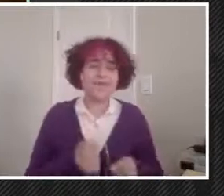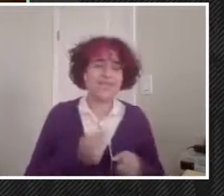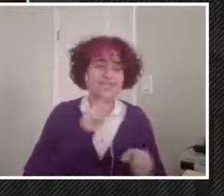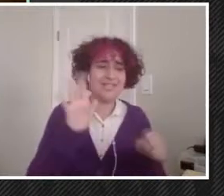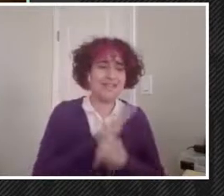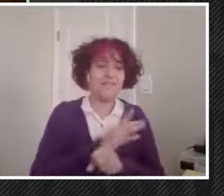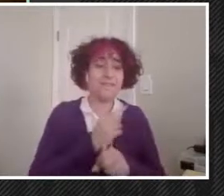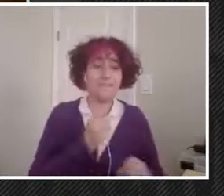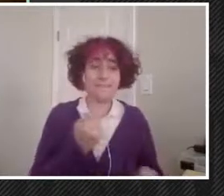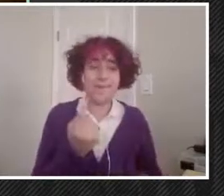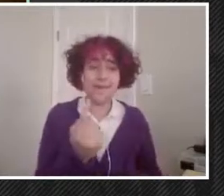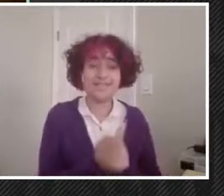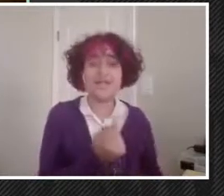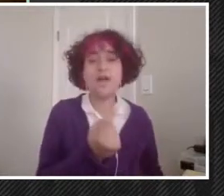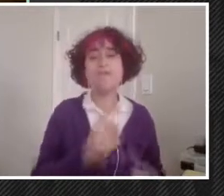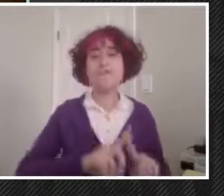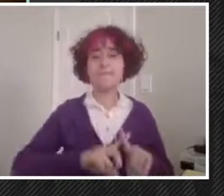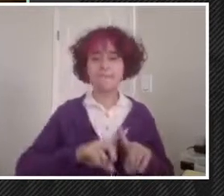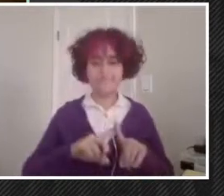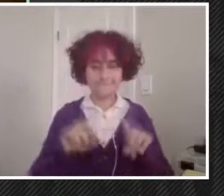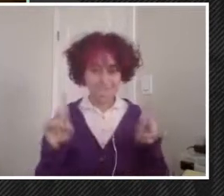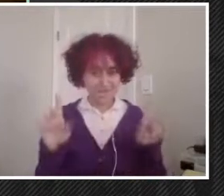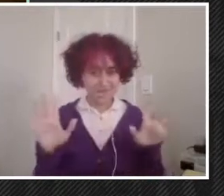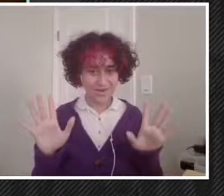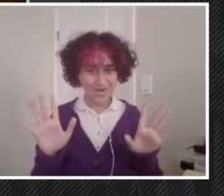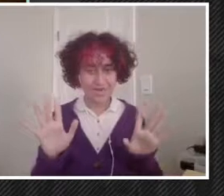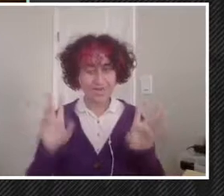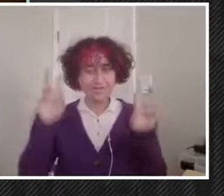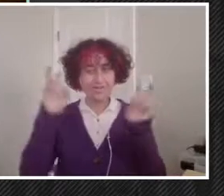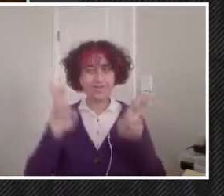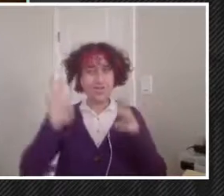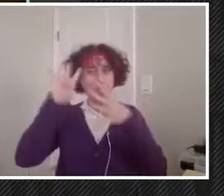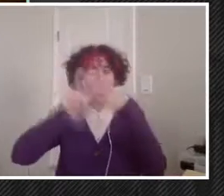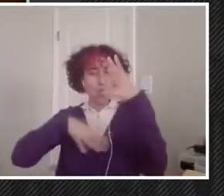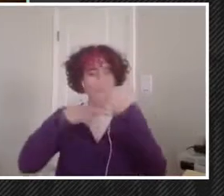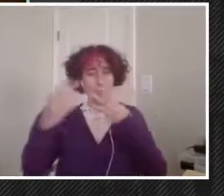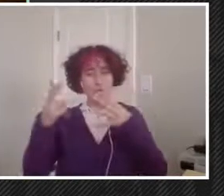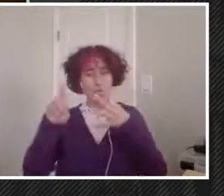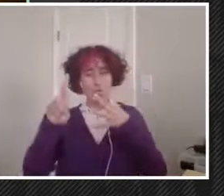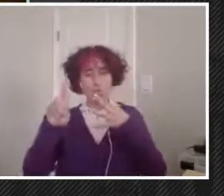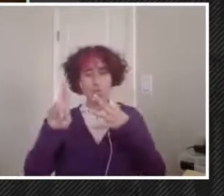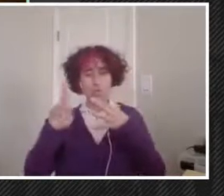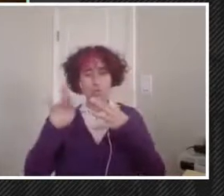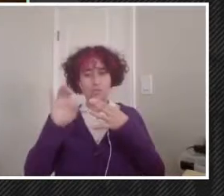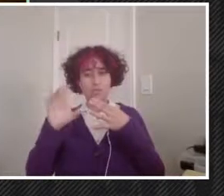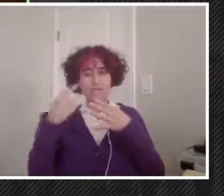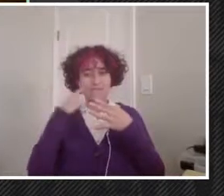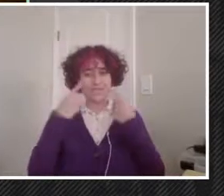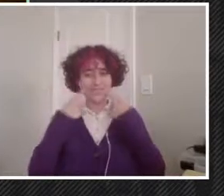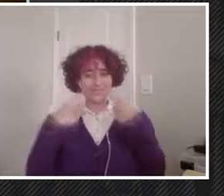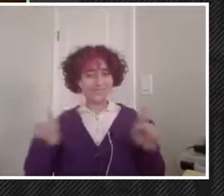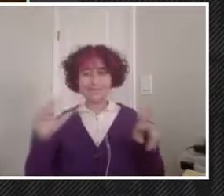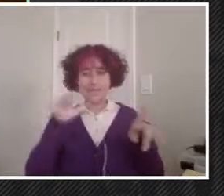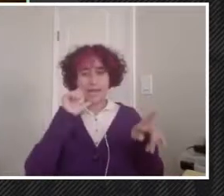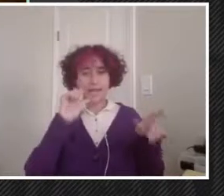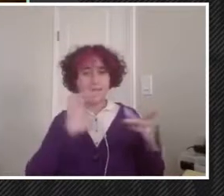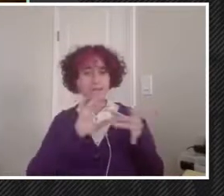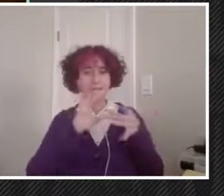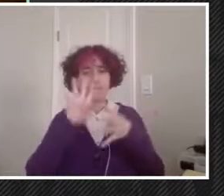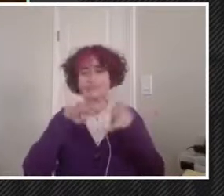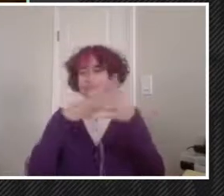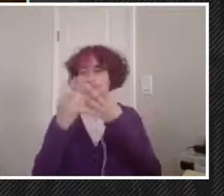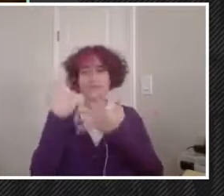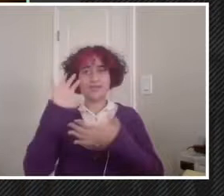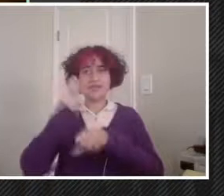But the rubric for success can no longer just be tied to what pedigree we come